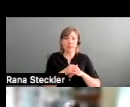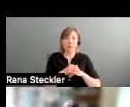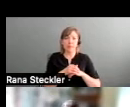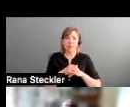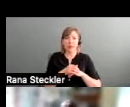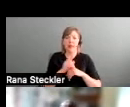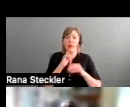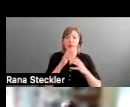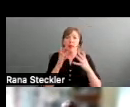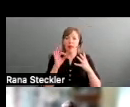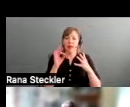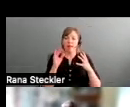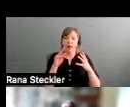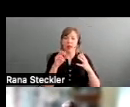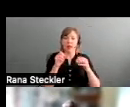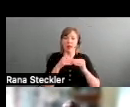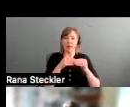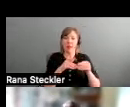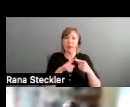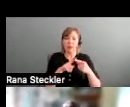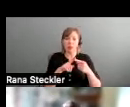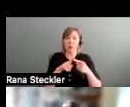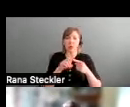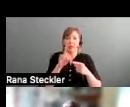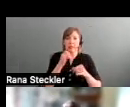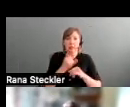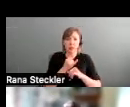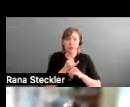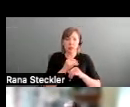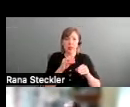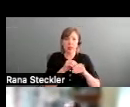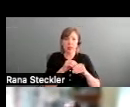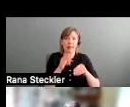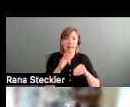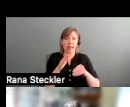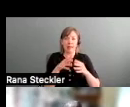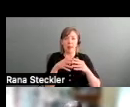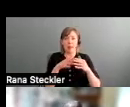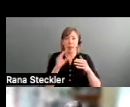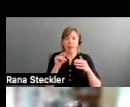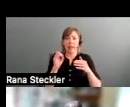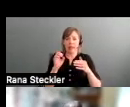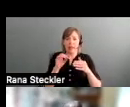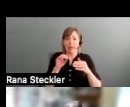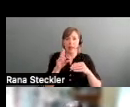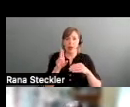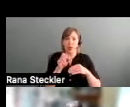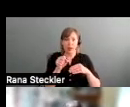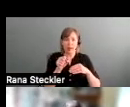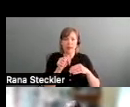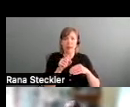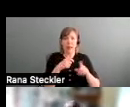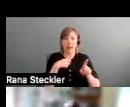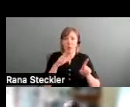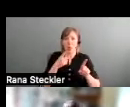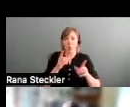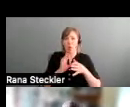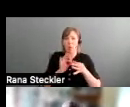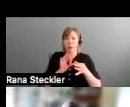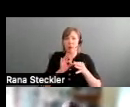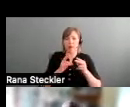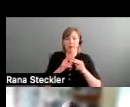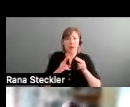There's a lot of factors that led to deinstitutionalization in the kind of American case in the US, and I'm only going to mention them